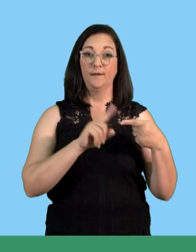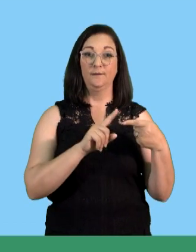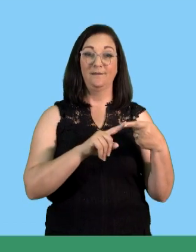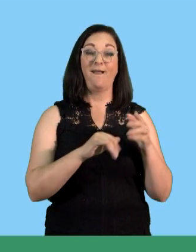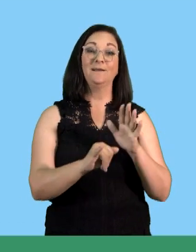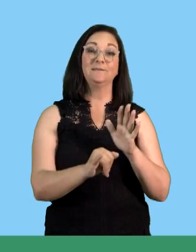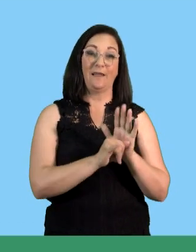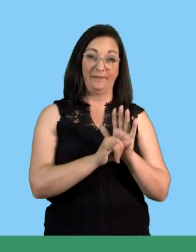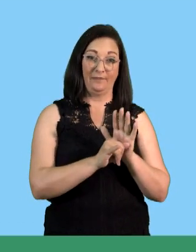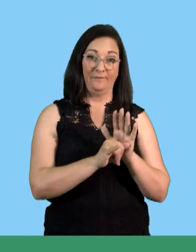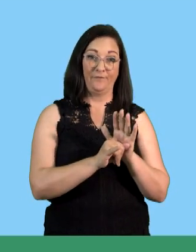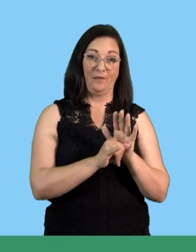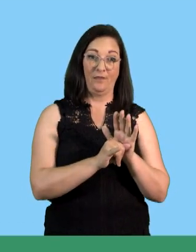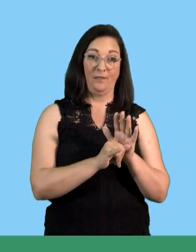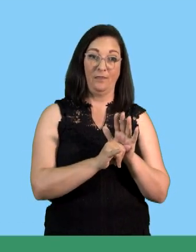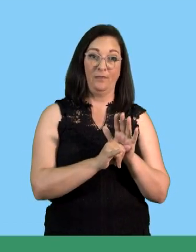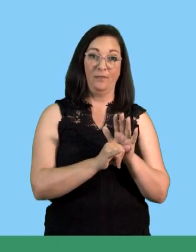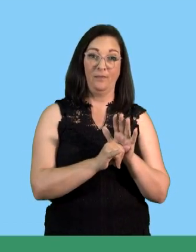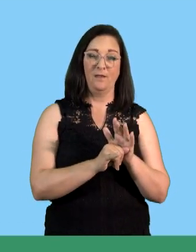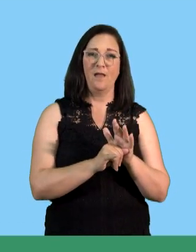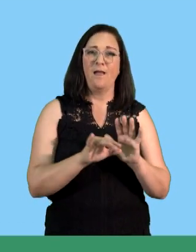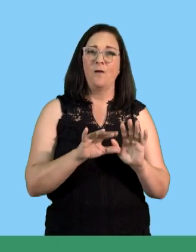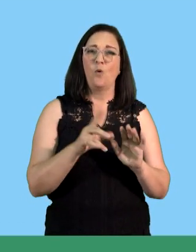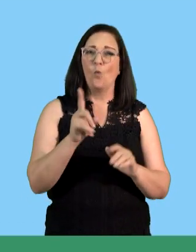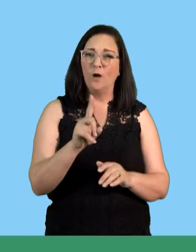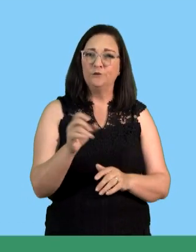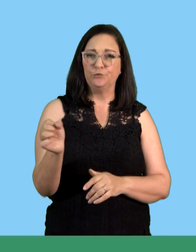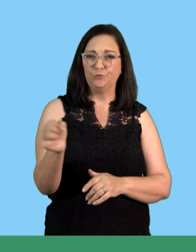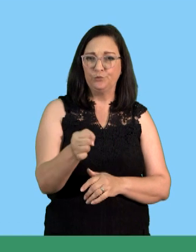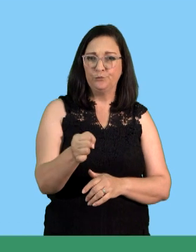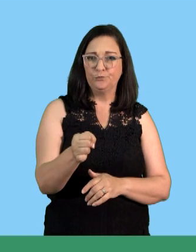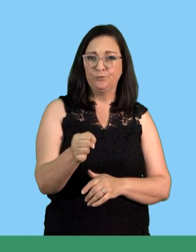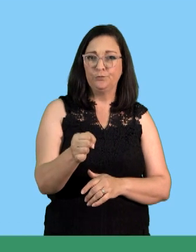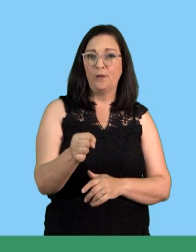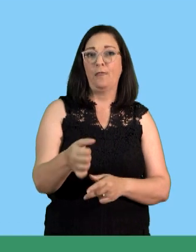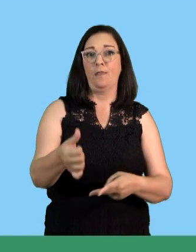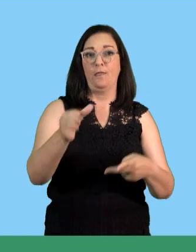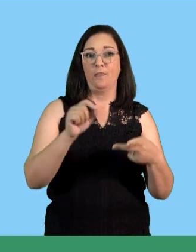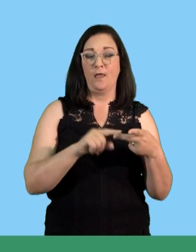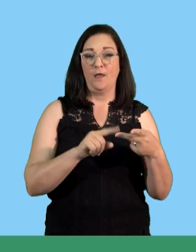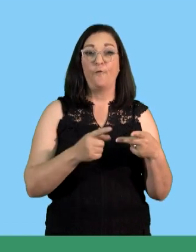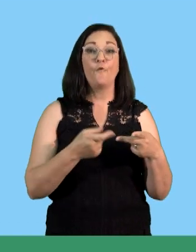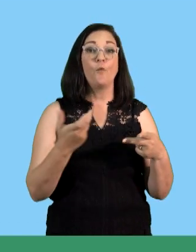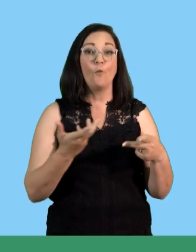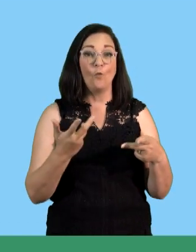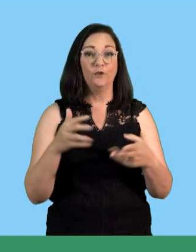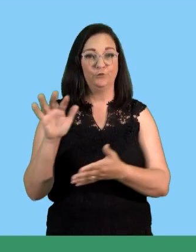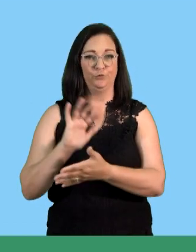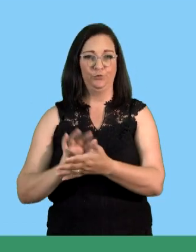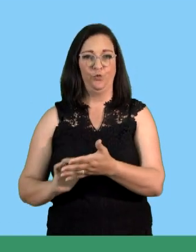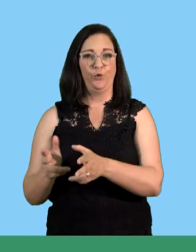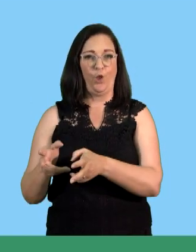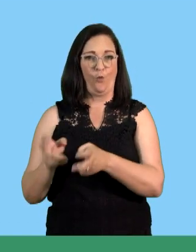says identify the method of recruitment. Right, where do we get this method? From this